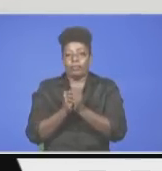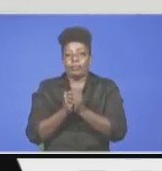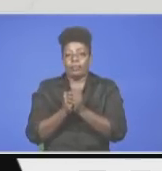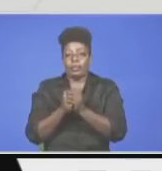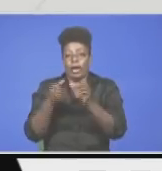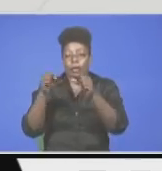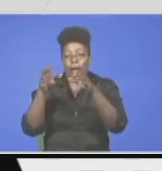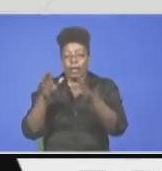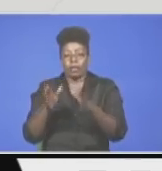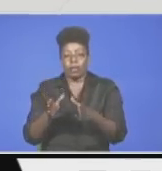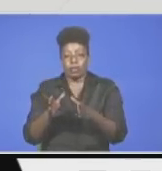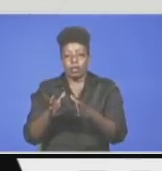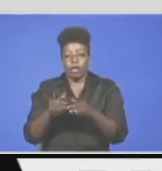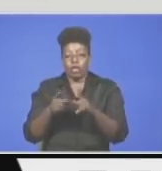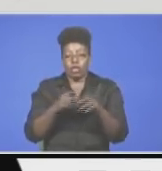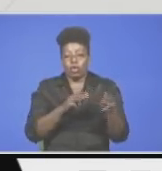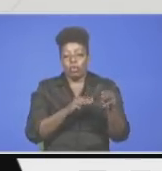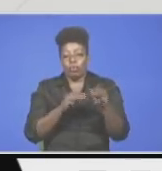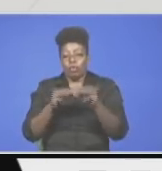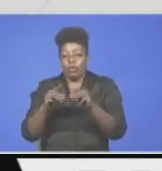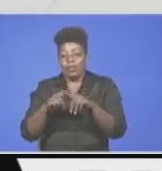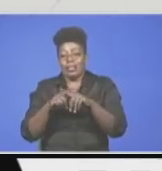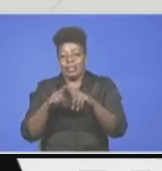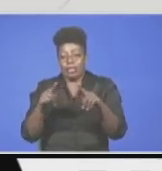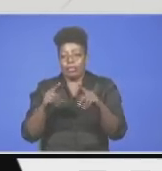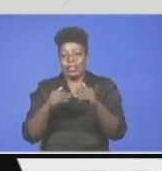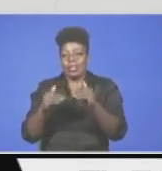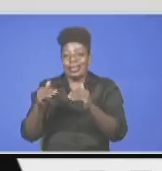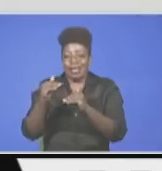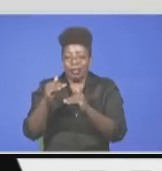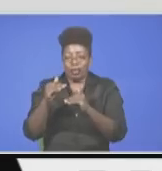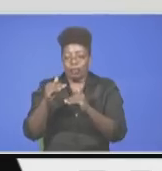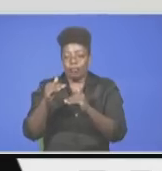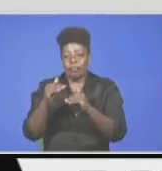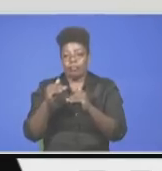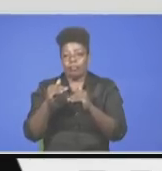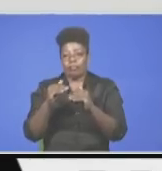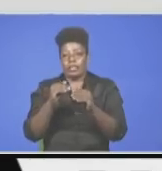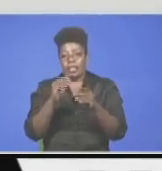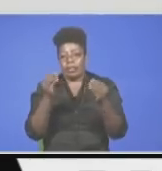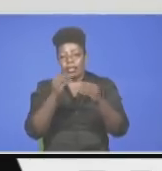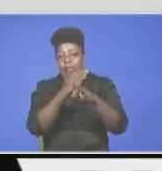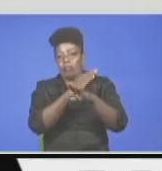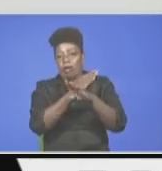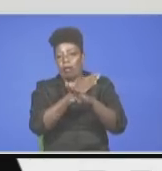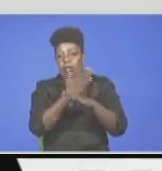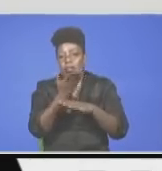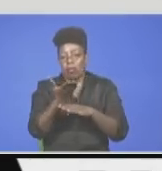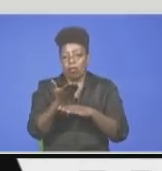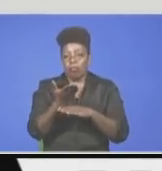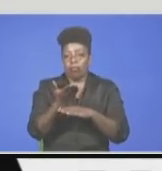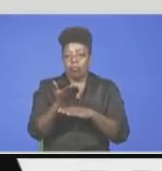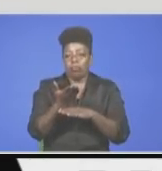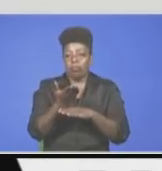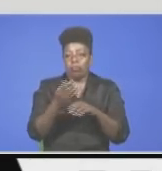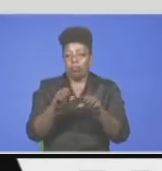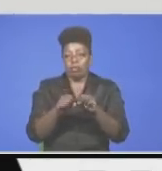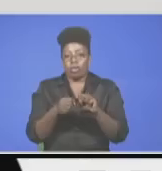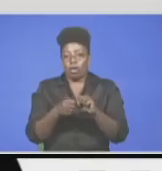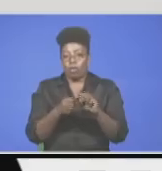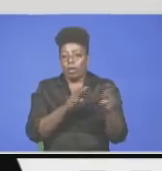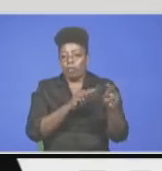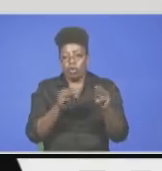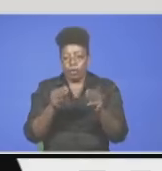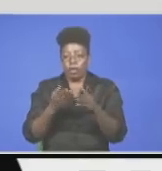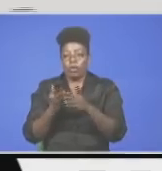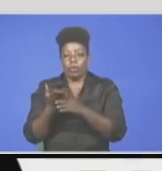cyclists now to move to the different steps. And so there's no barriers now per se, and so we're moving